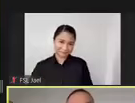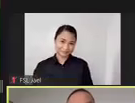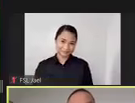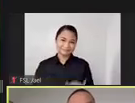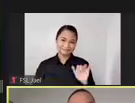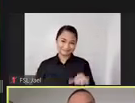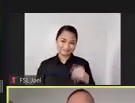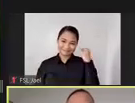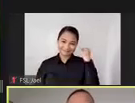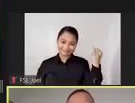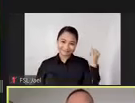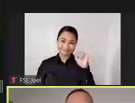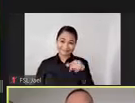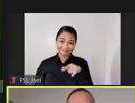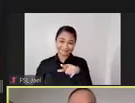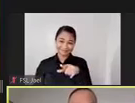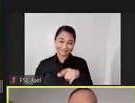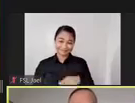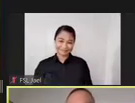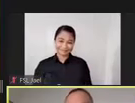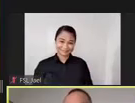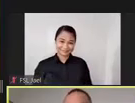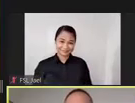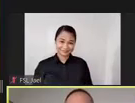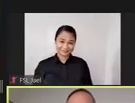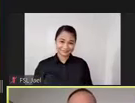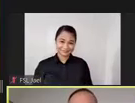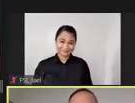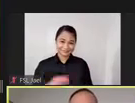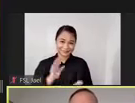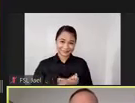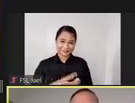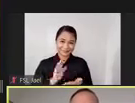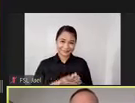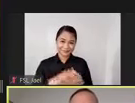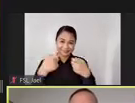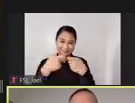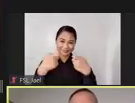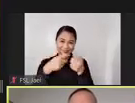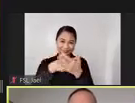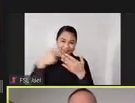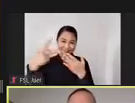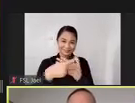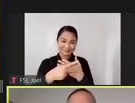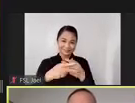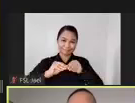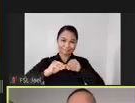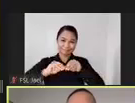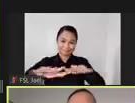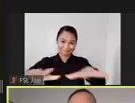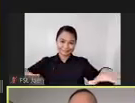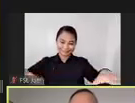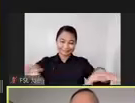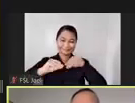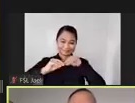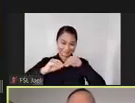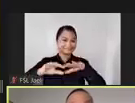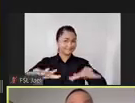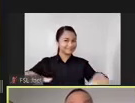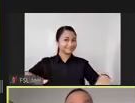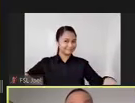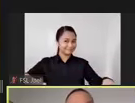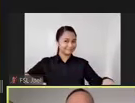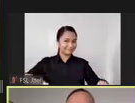off-grid mountain and island schools by harnessing solar power to electrify the schools. Through the program, some 89,000 students